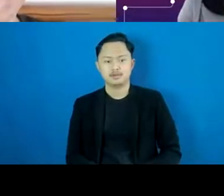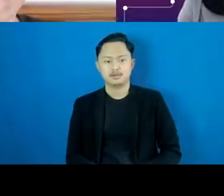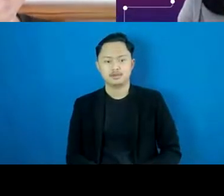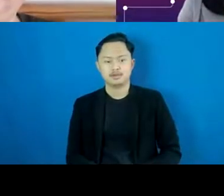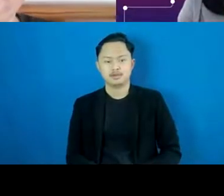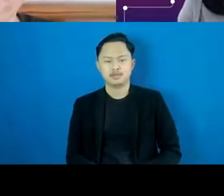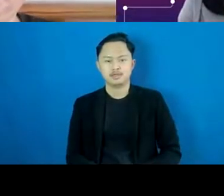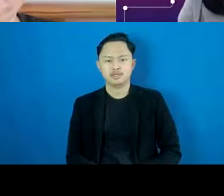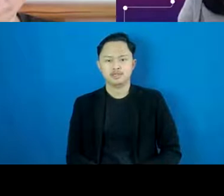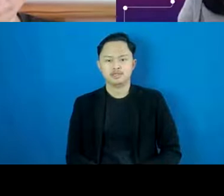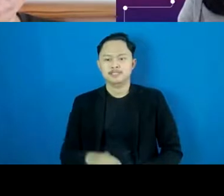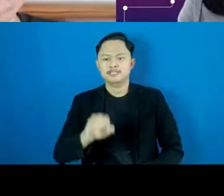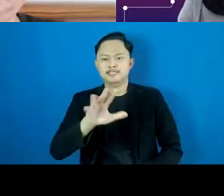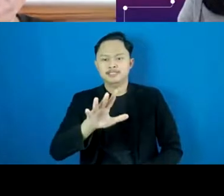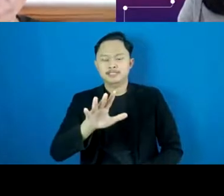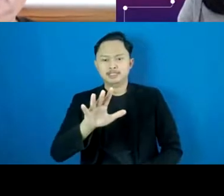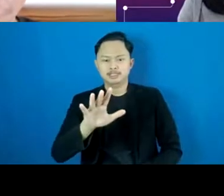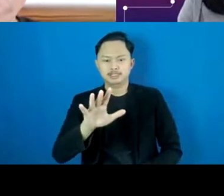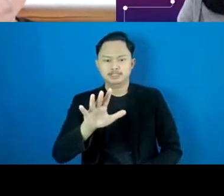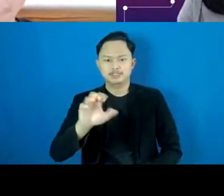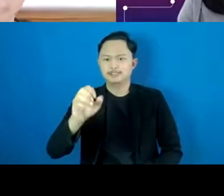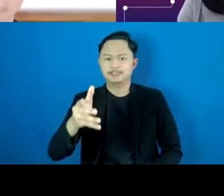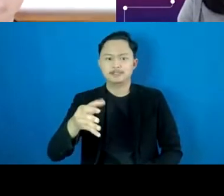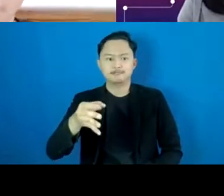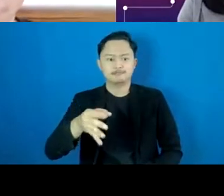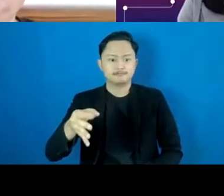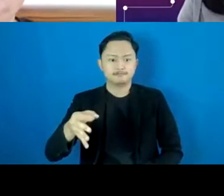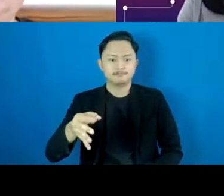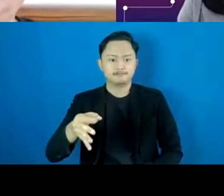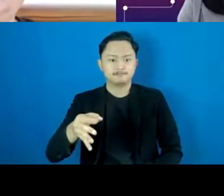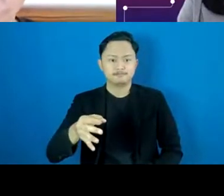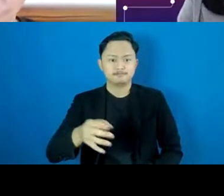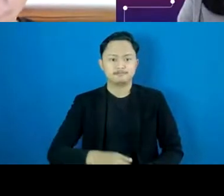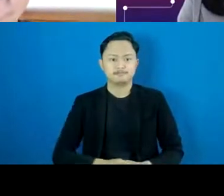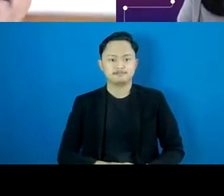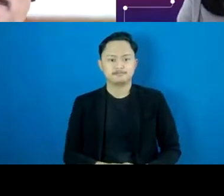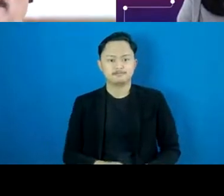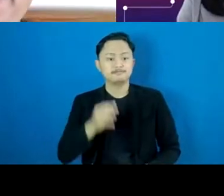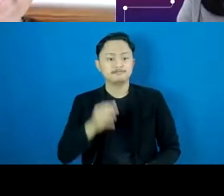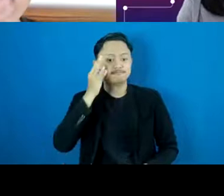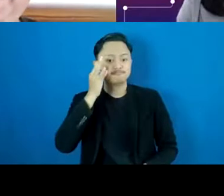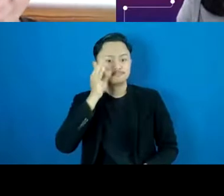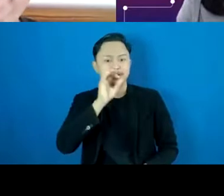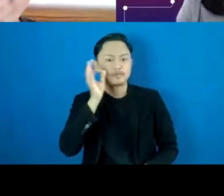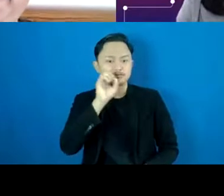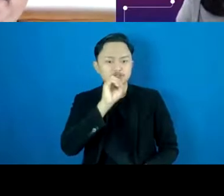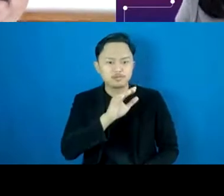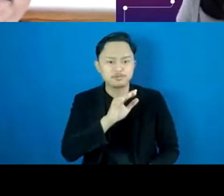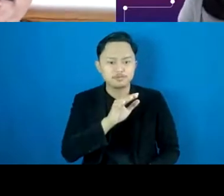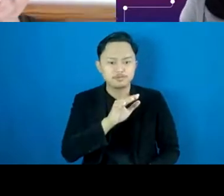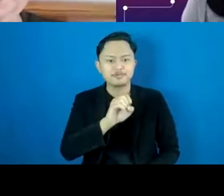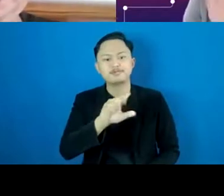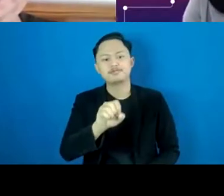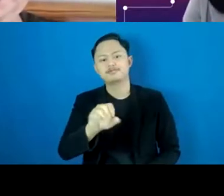55 million subsidy for each bus. No, 5.5 million, Sarah. Sorry to interrupt. It's 5.5 yes. million. Oh,